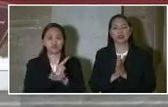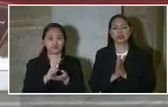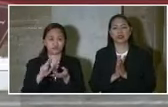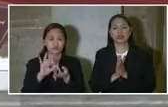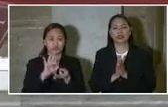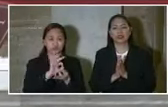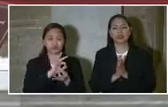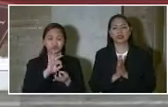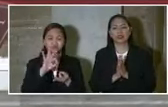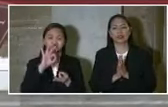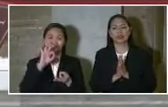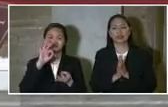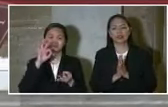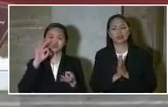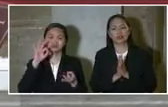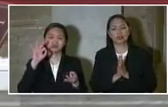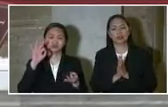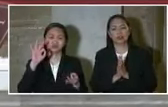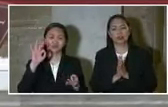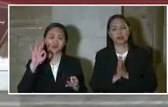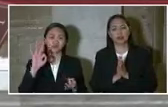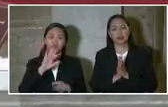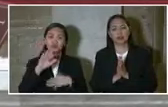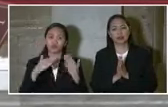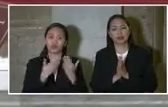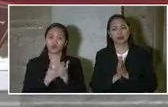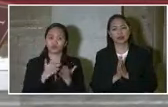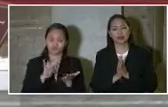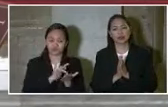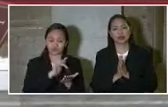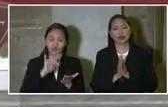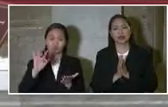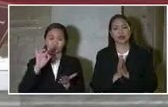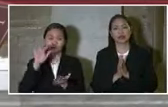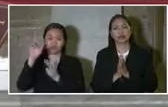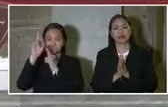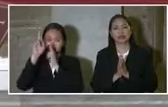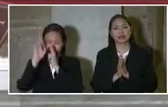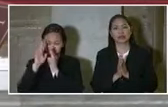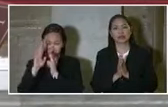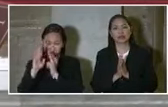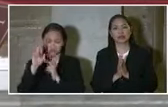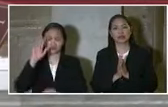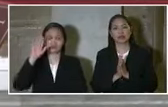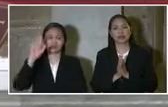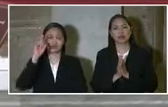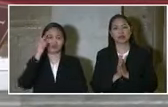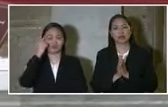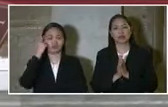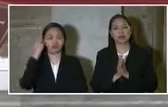the Holy Spirit, all glory and honor is yours